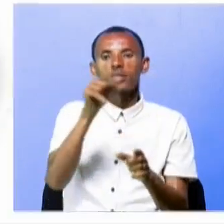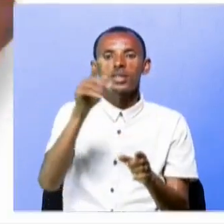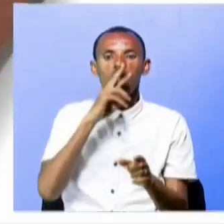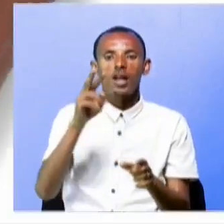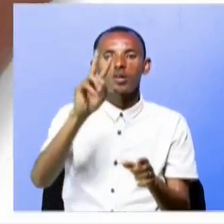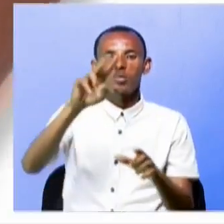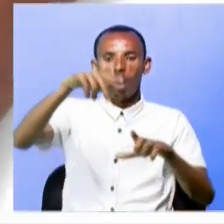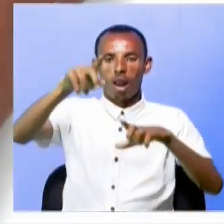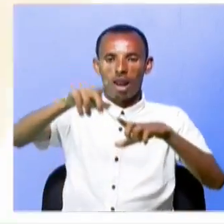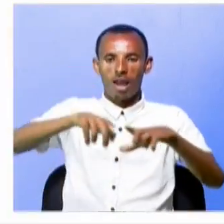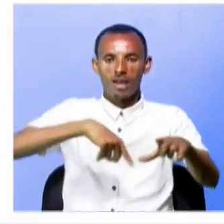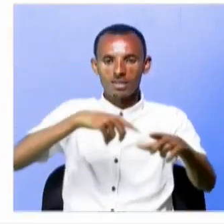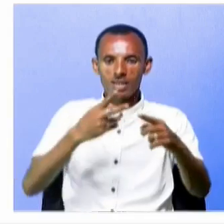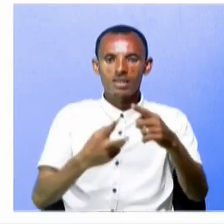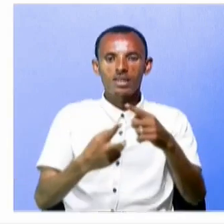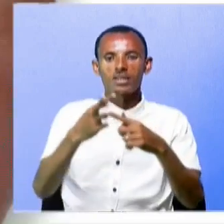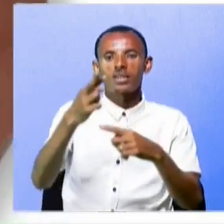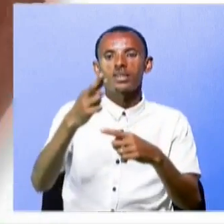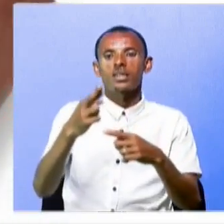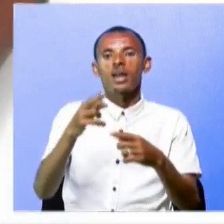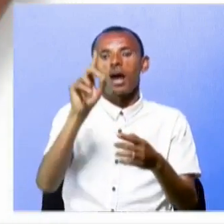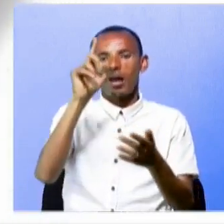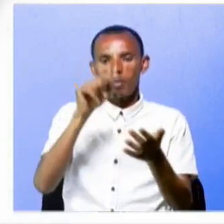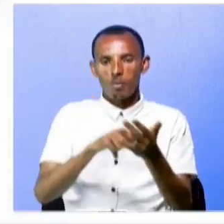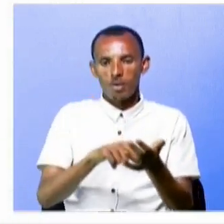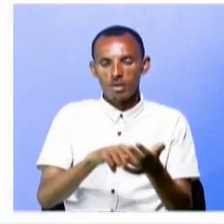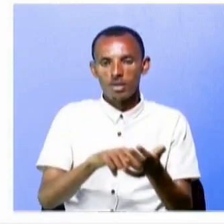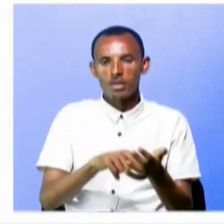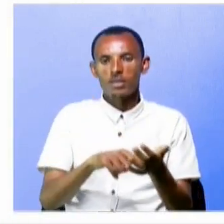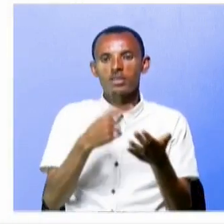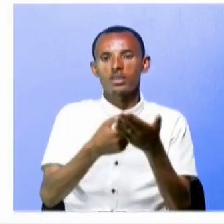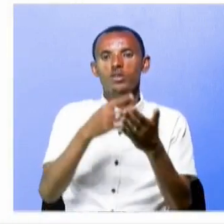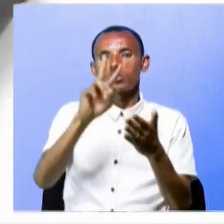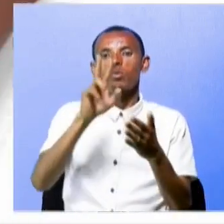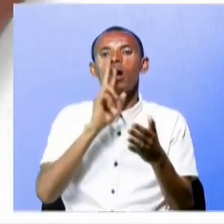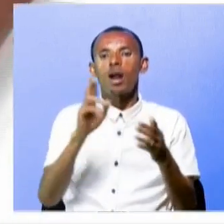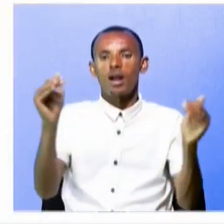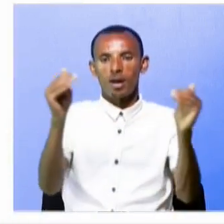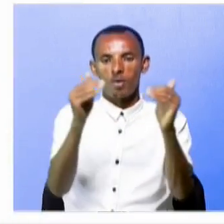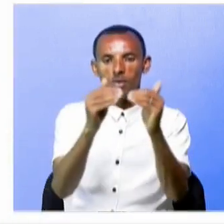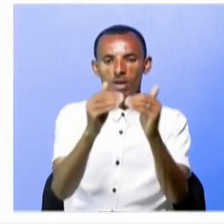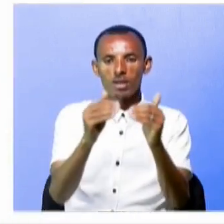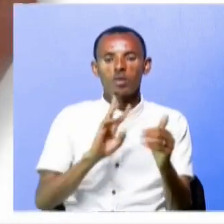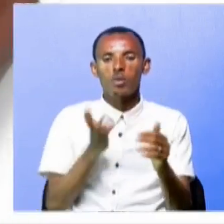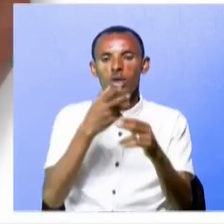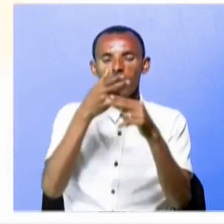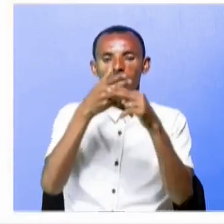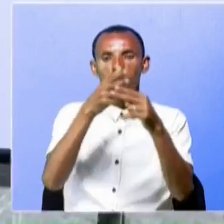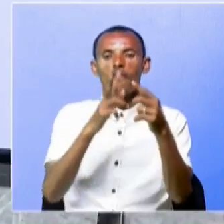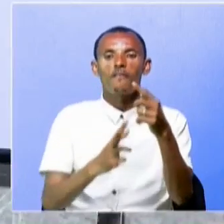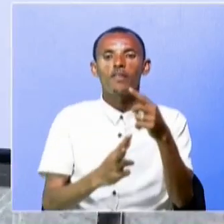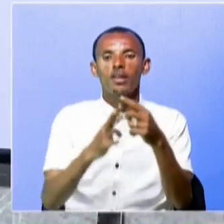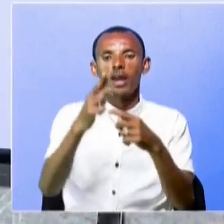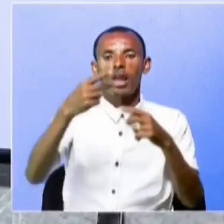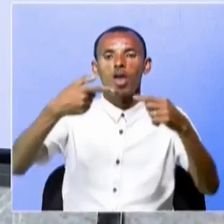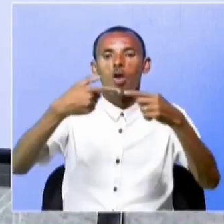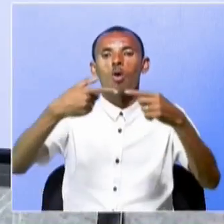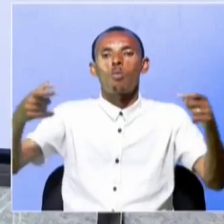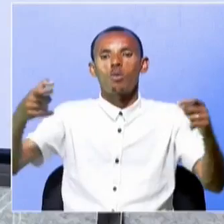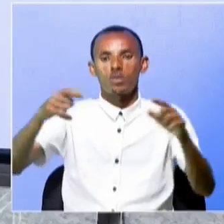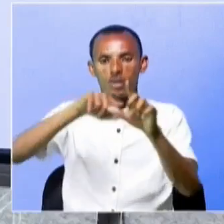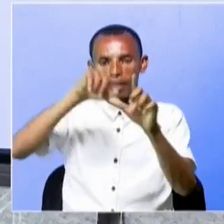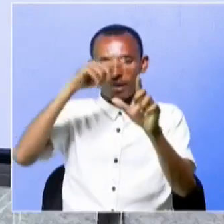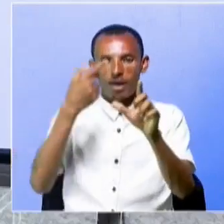lines intersecting at some point, these two are congruent, and we call it vertically opposite angles,